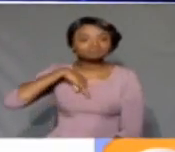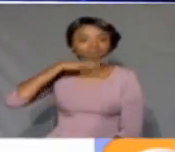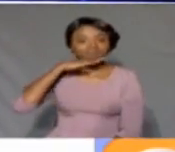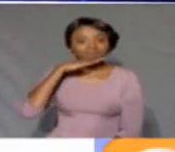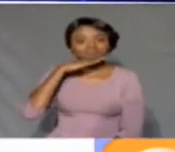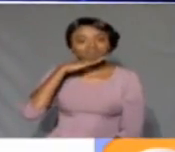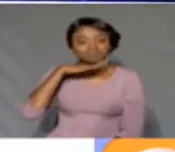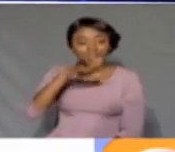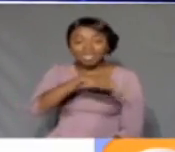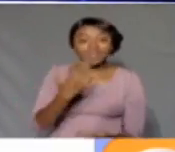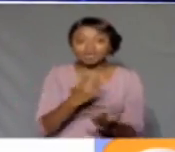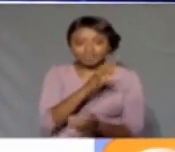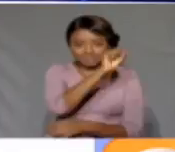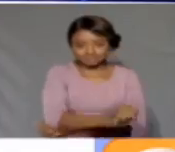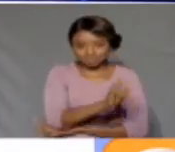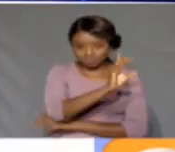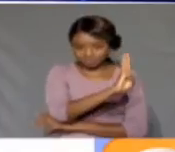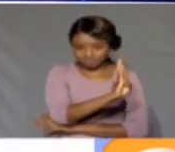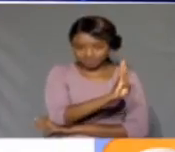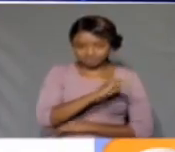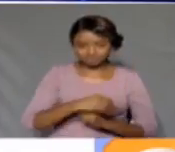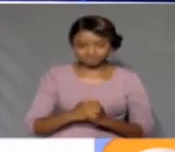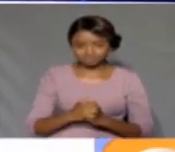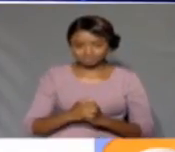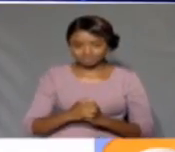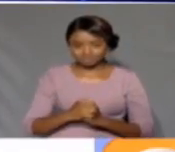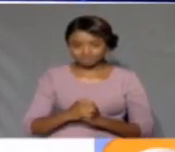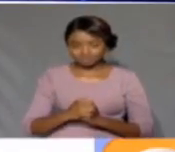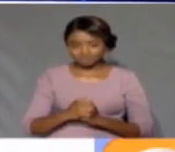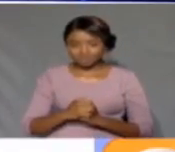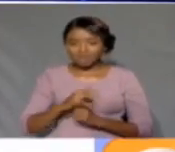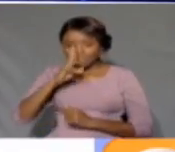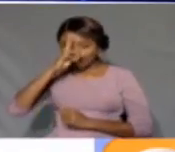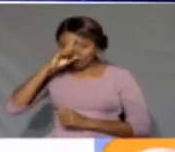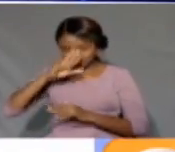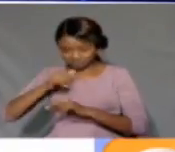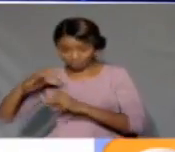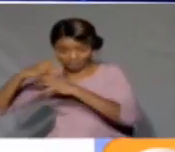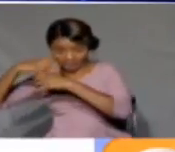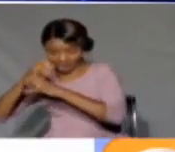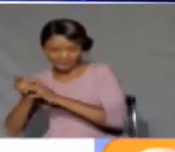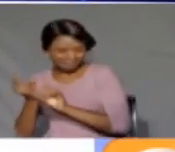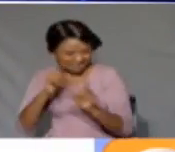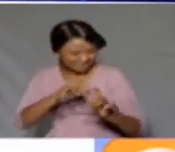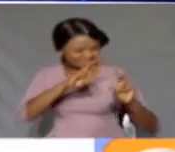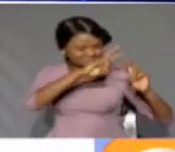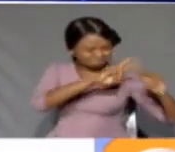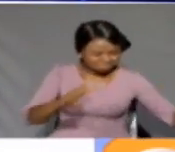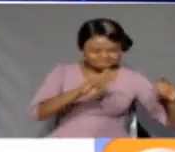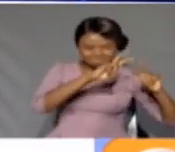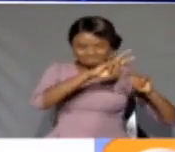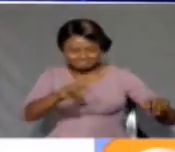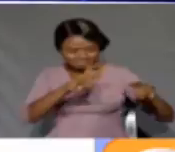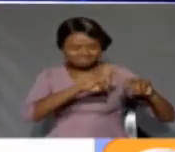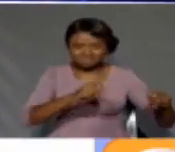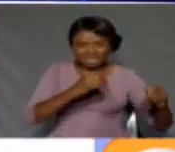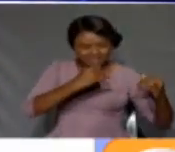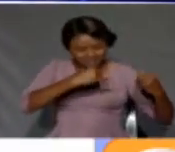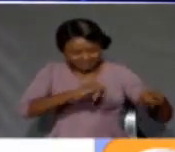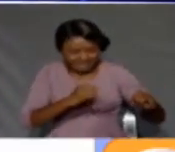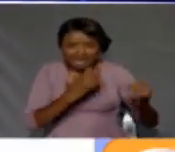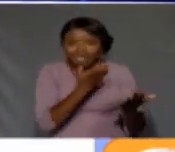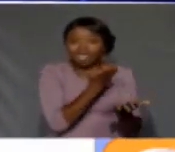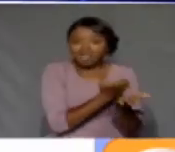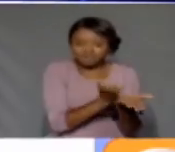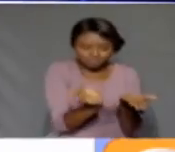in South B, Nairobi, Monday night. Officers from the forensic department searched the house for hours, trying to piece together evidence